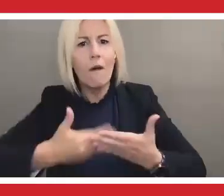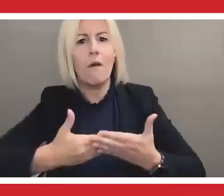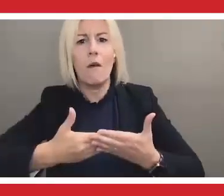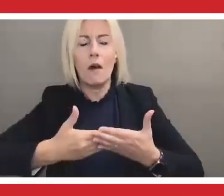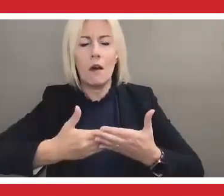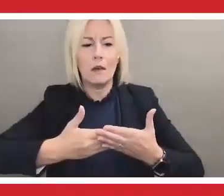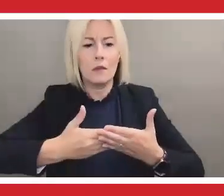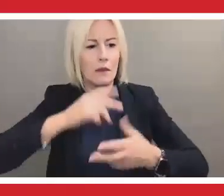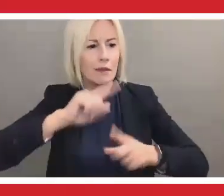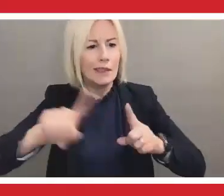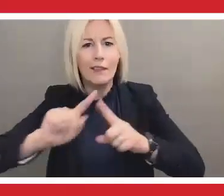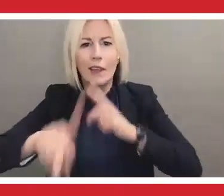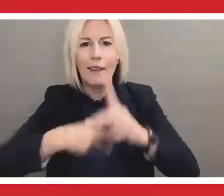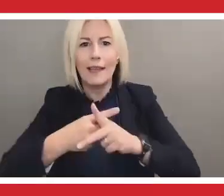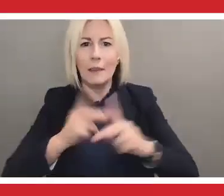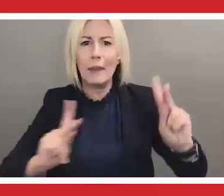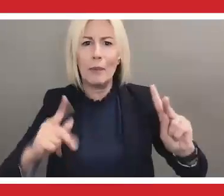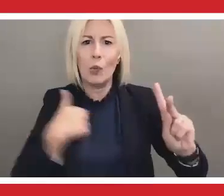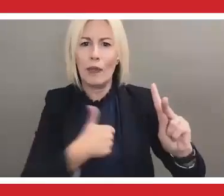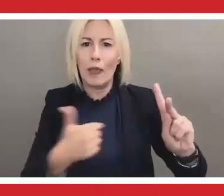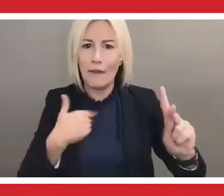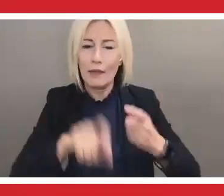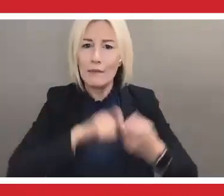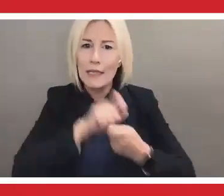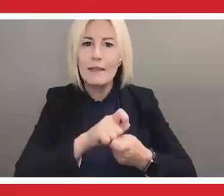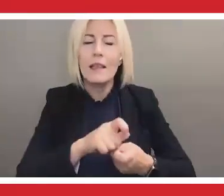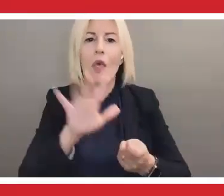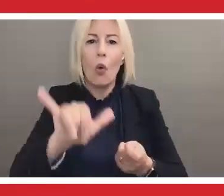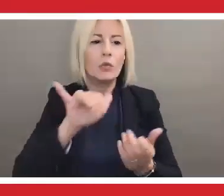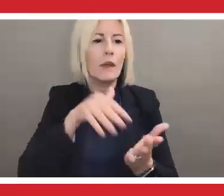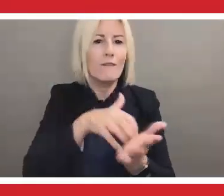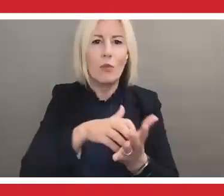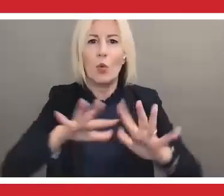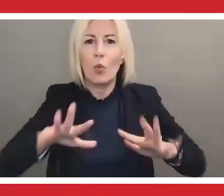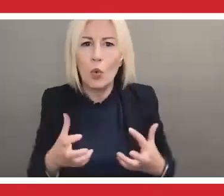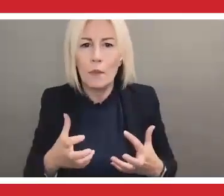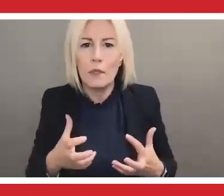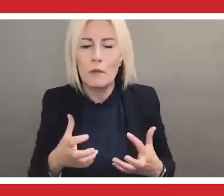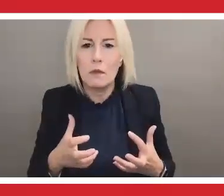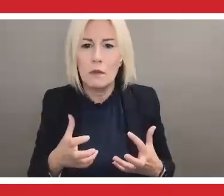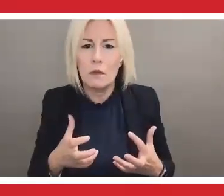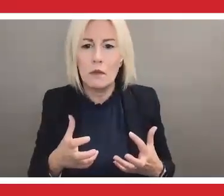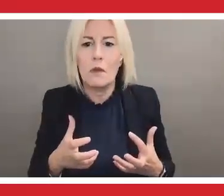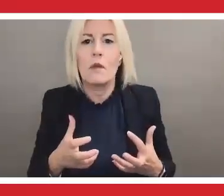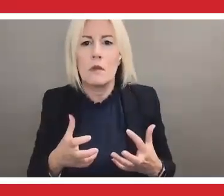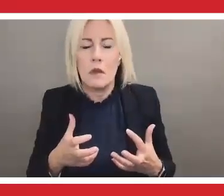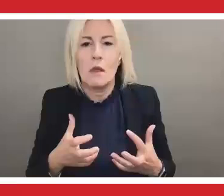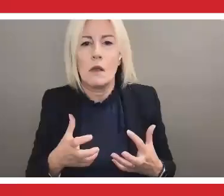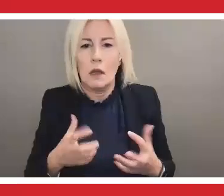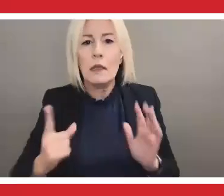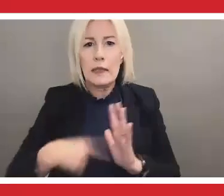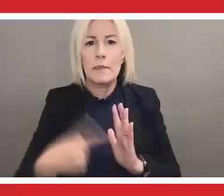have, in particular the vulnerable groups. And sometimes, or even most of the time, when you